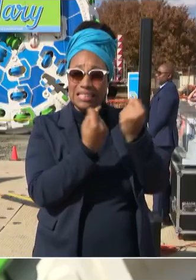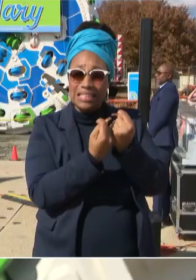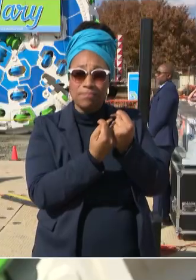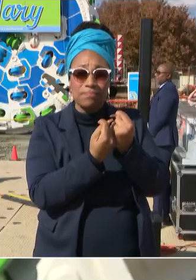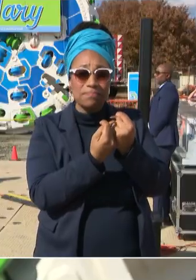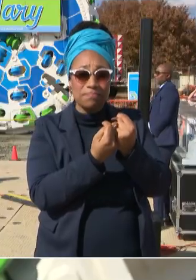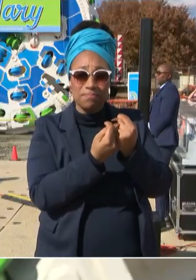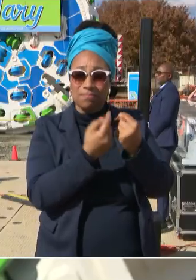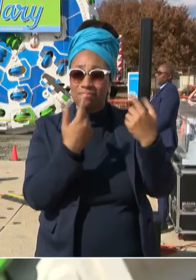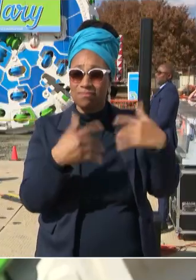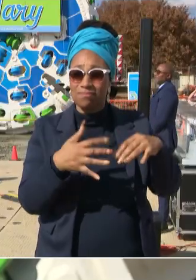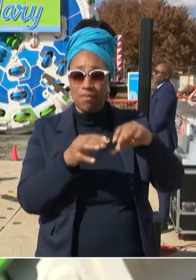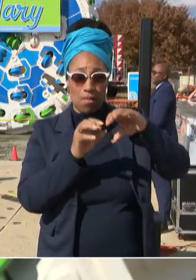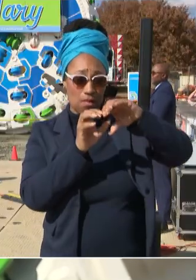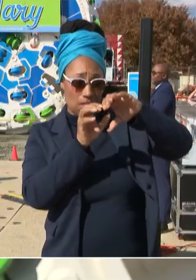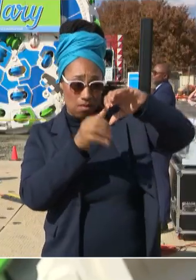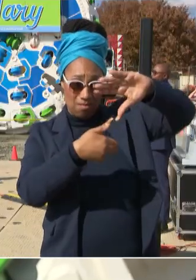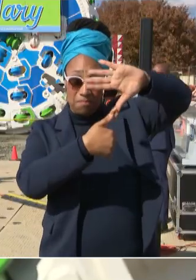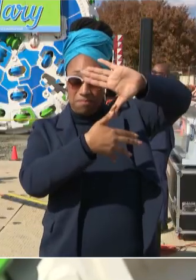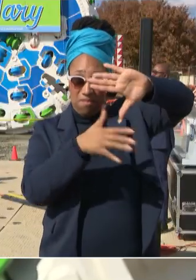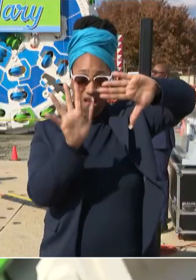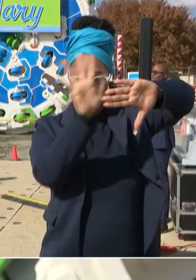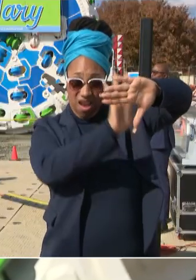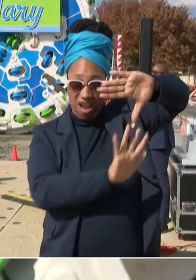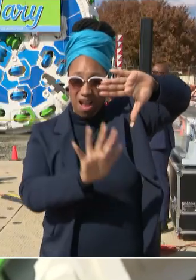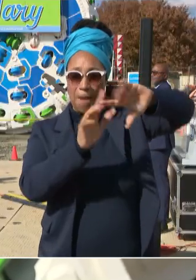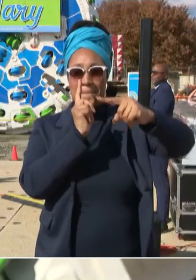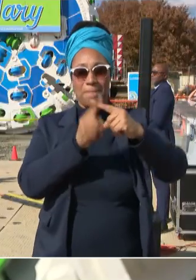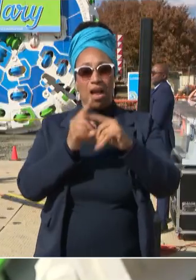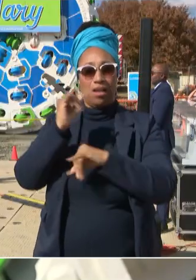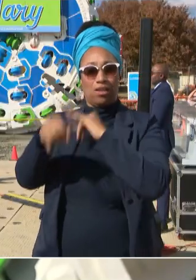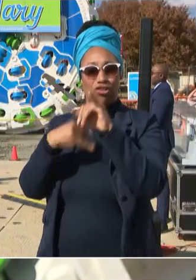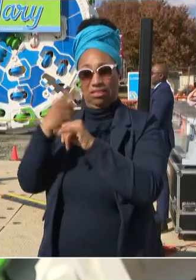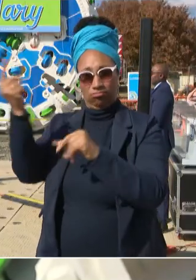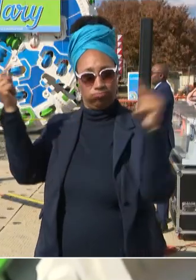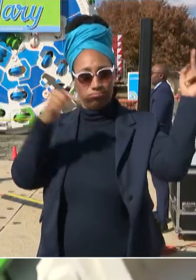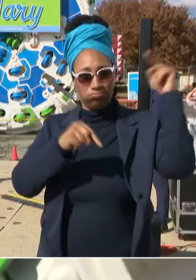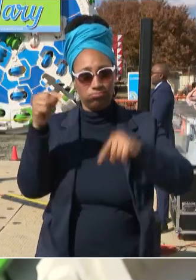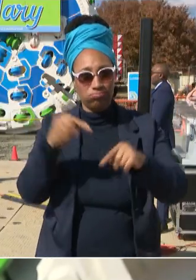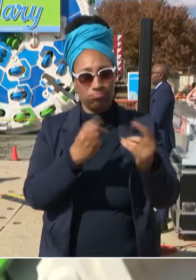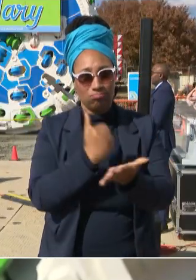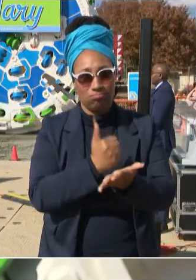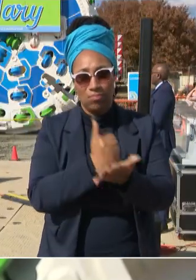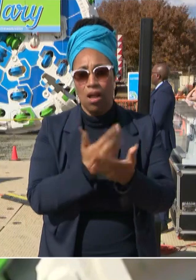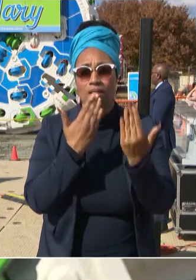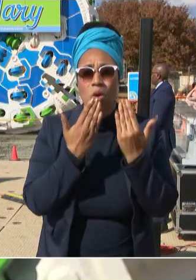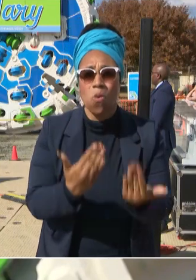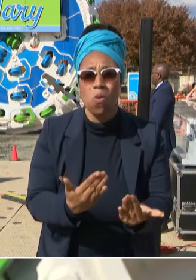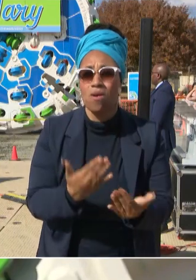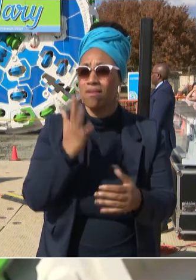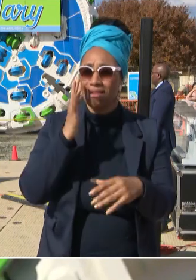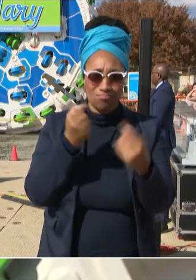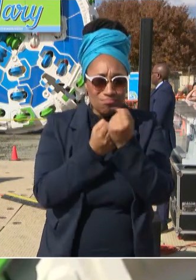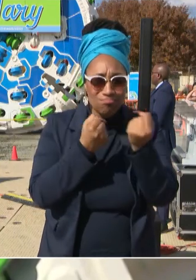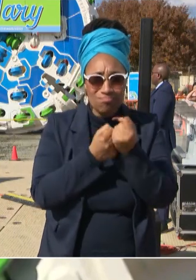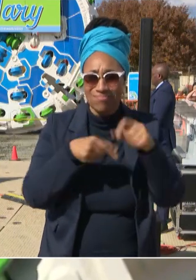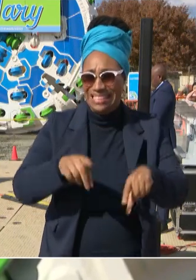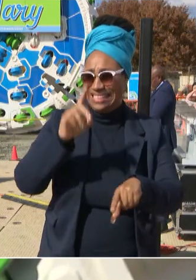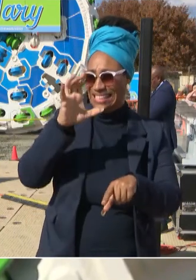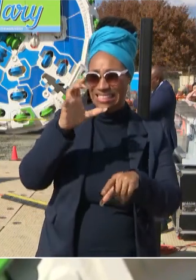for your hard work and for your dedication to get this project built. Thank you